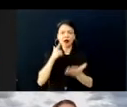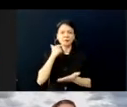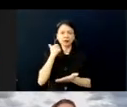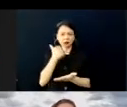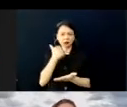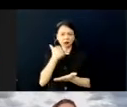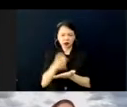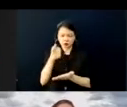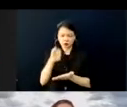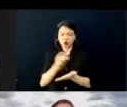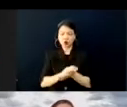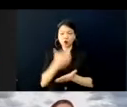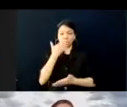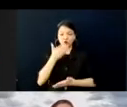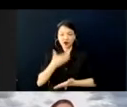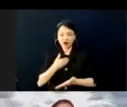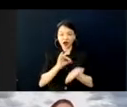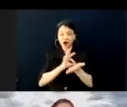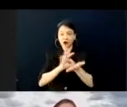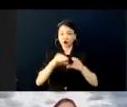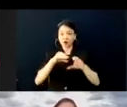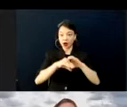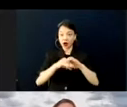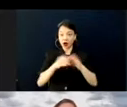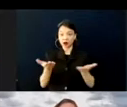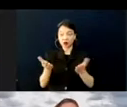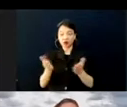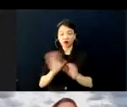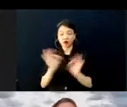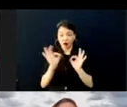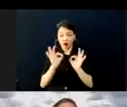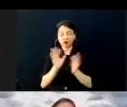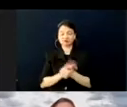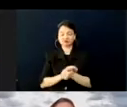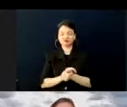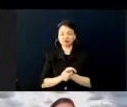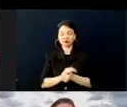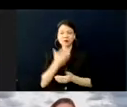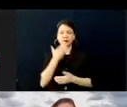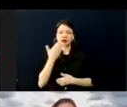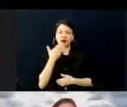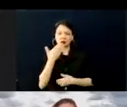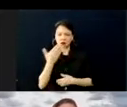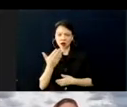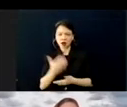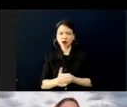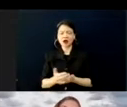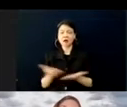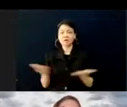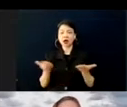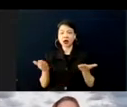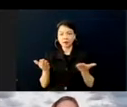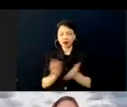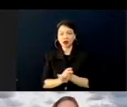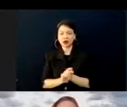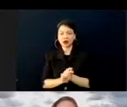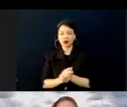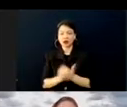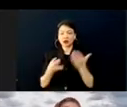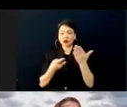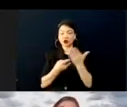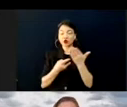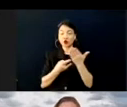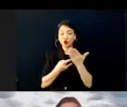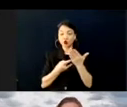already. And that sort of raises the question of, can technological innovation in finance help accelerate progress even more? And we don't